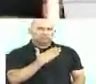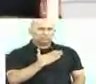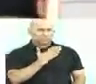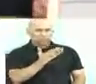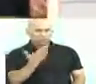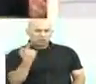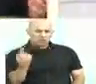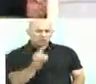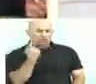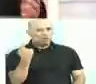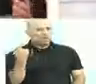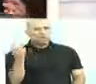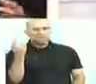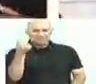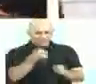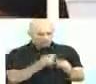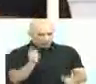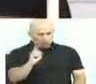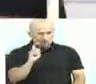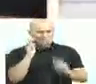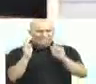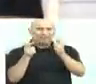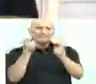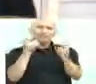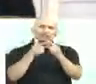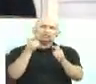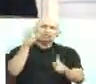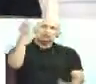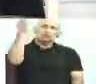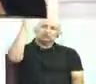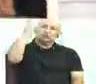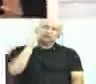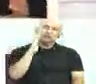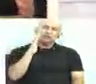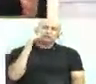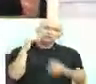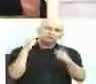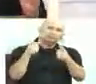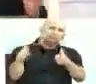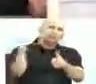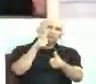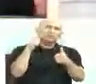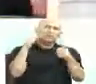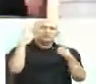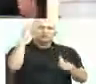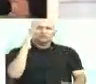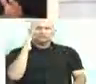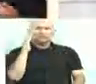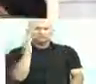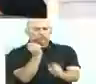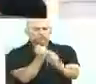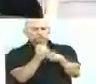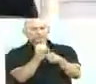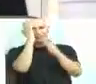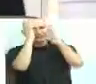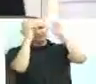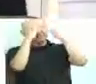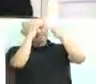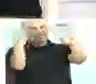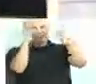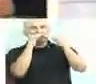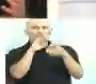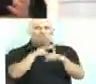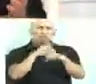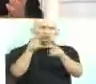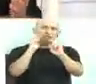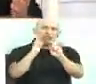thing always and everywhere to give thanks to you, O God, Almighty God, Creator of heaven and earth. For you have